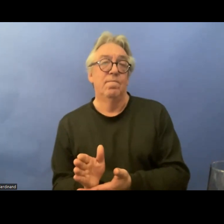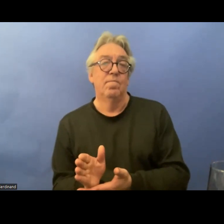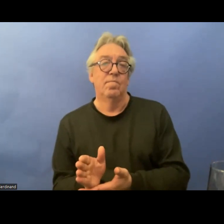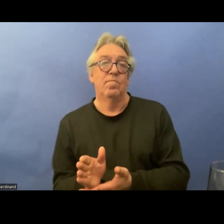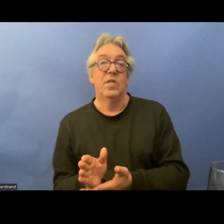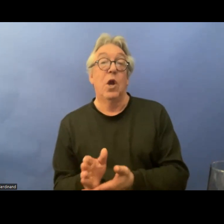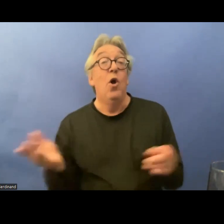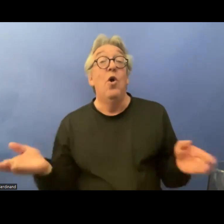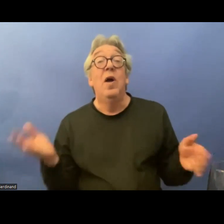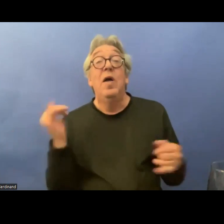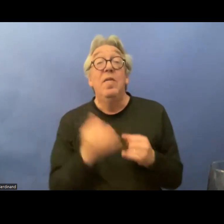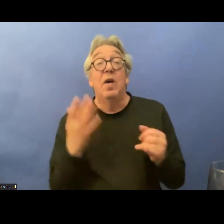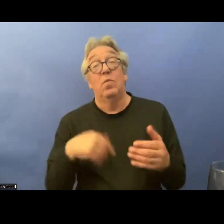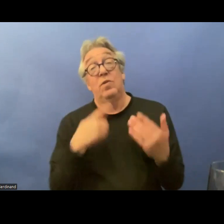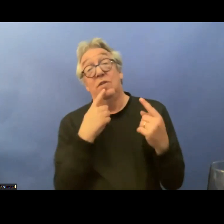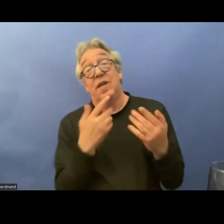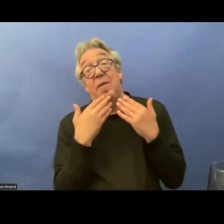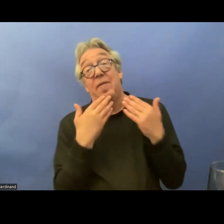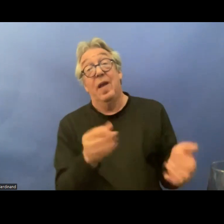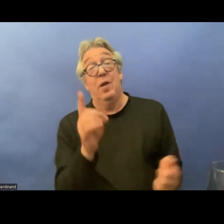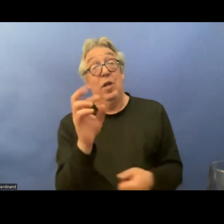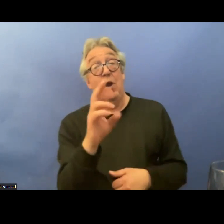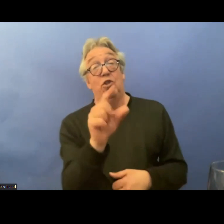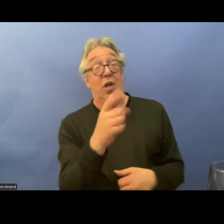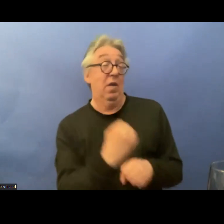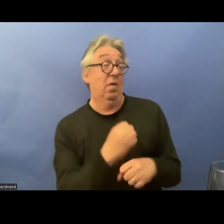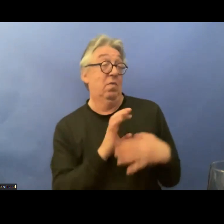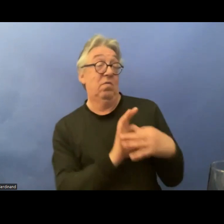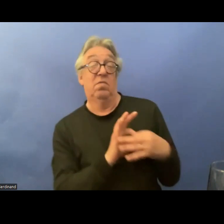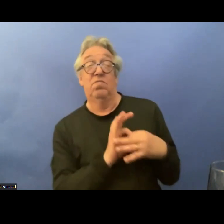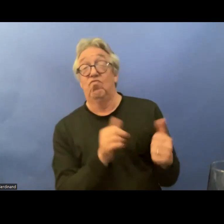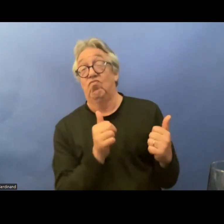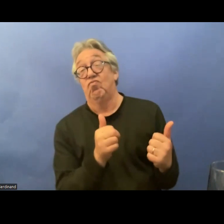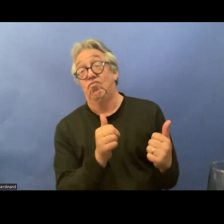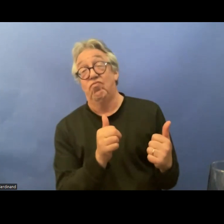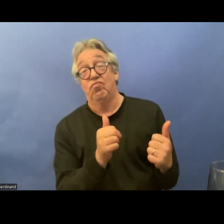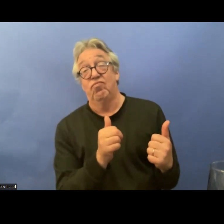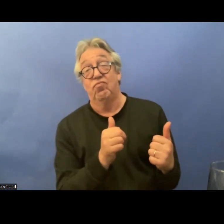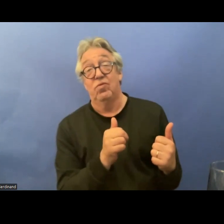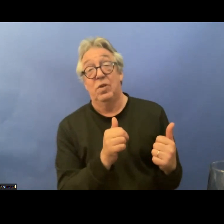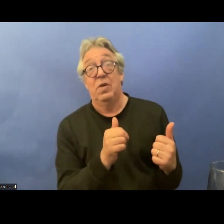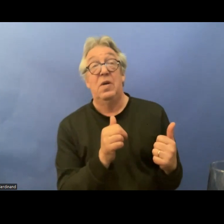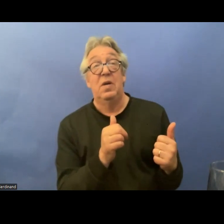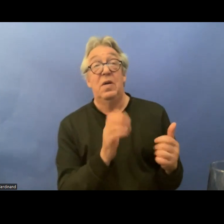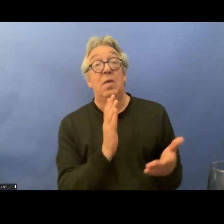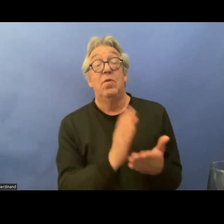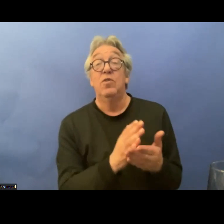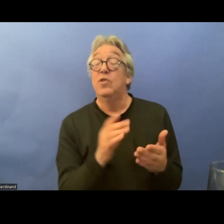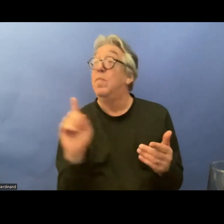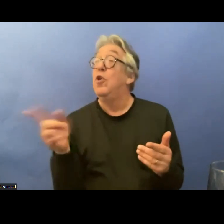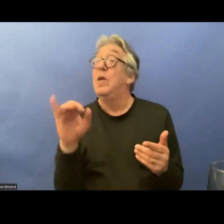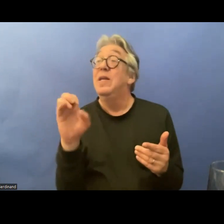the DRG and the great collaboration that we have with the DRG, and really a shout out to my colleague